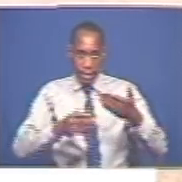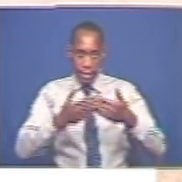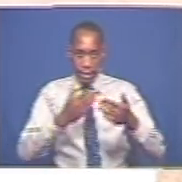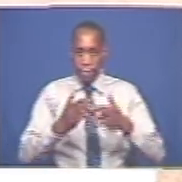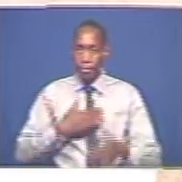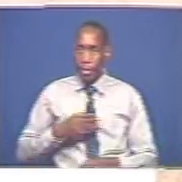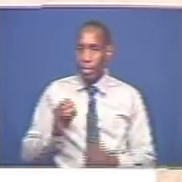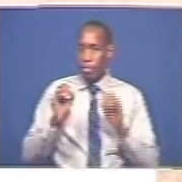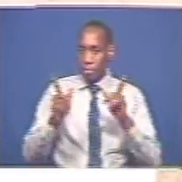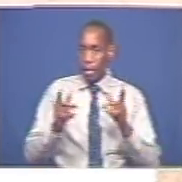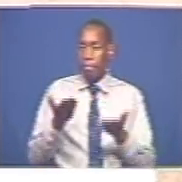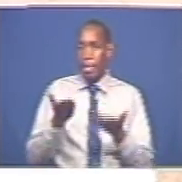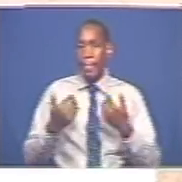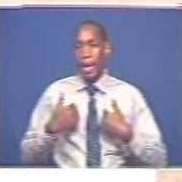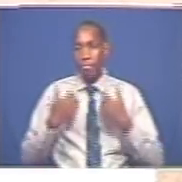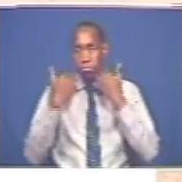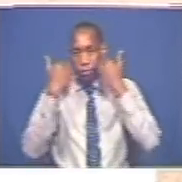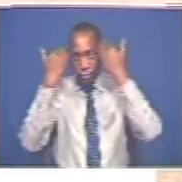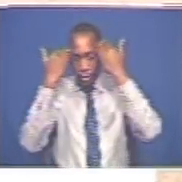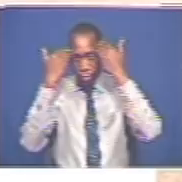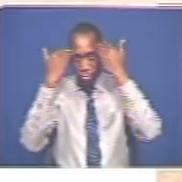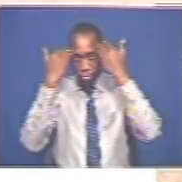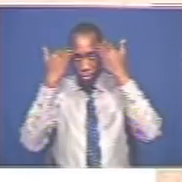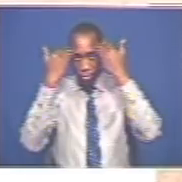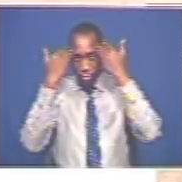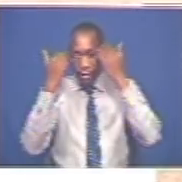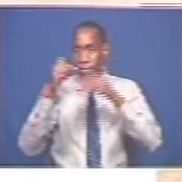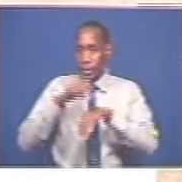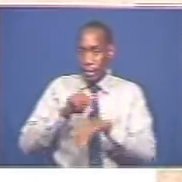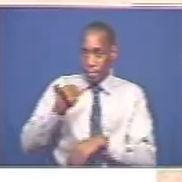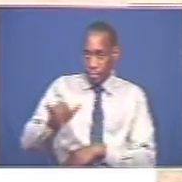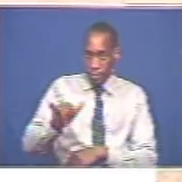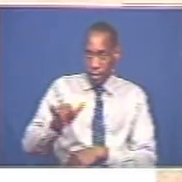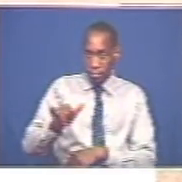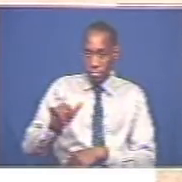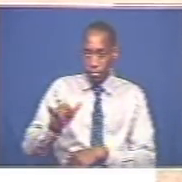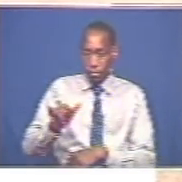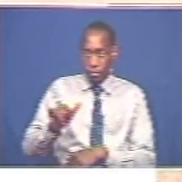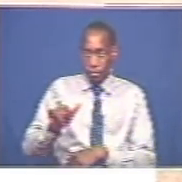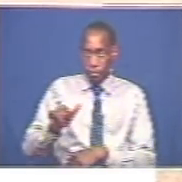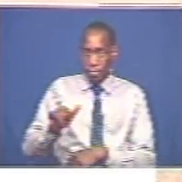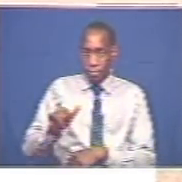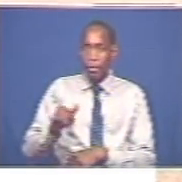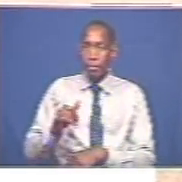I think you have depression. Yeah. And that's when we thought, okay, fine, I'll go see